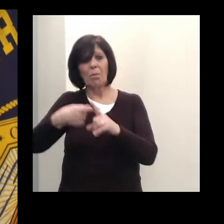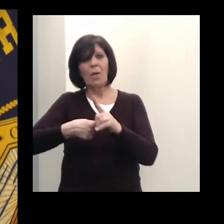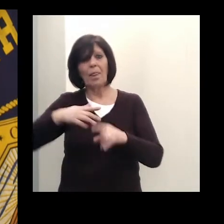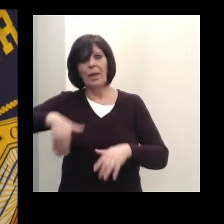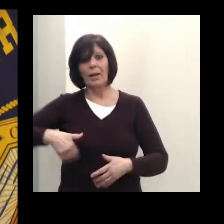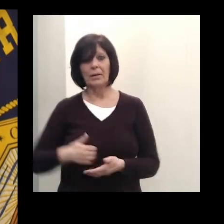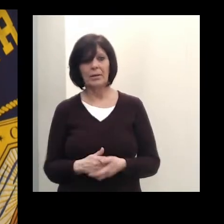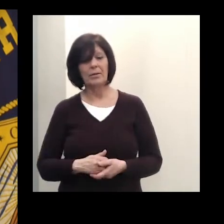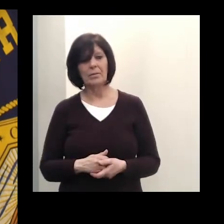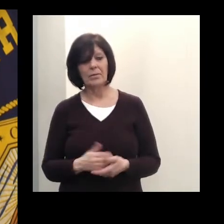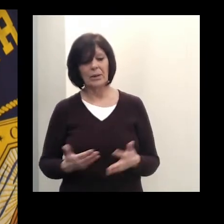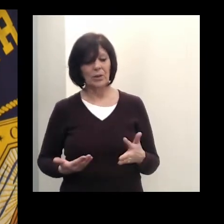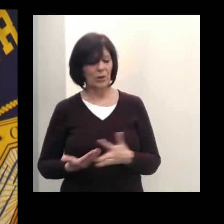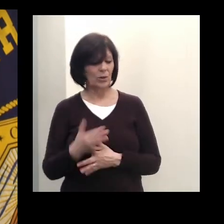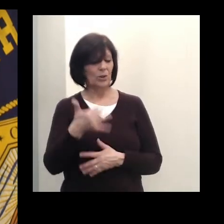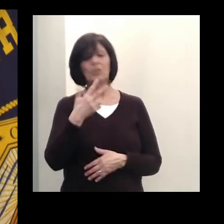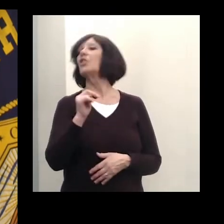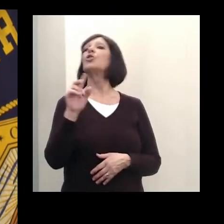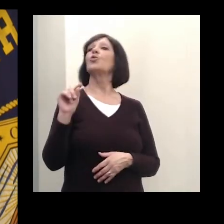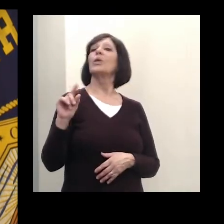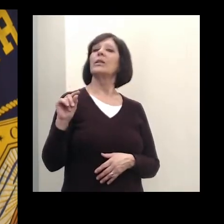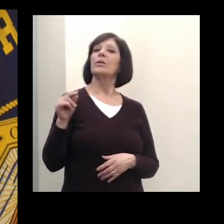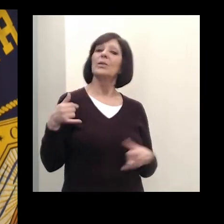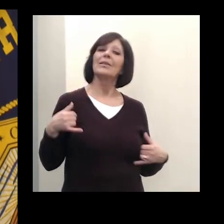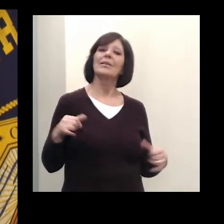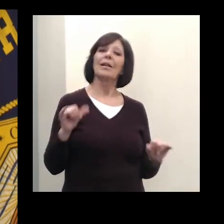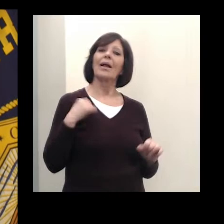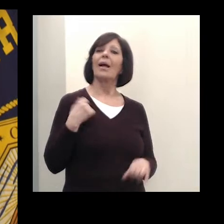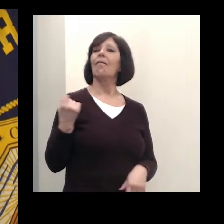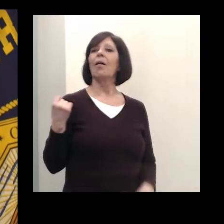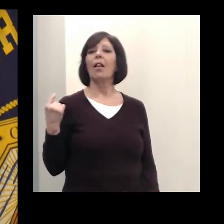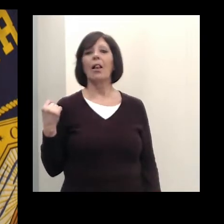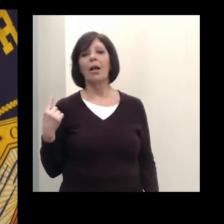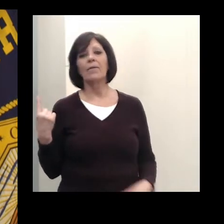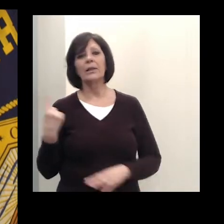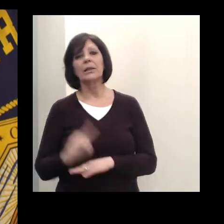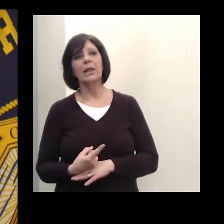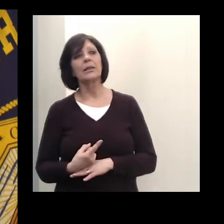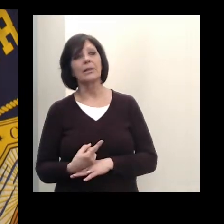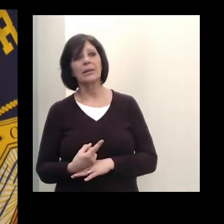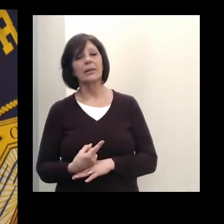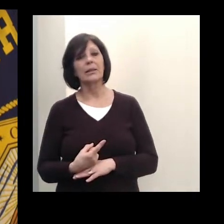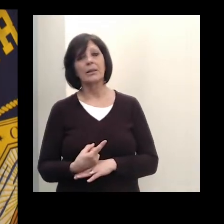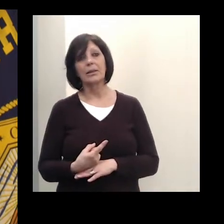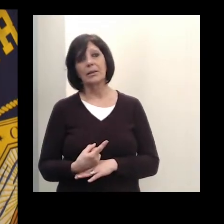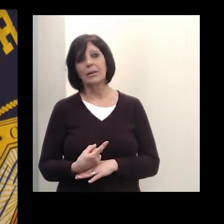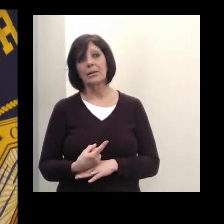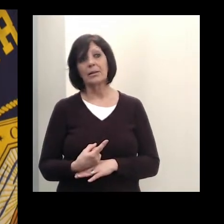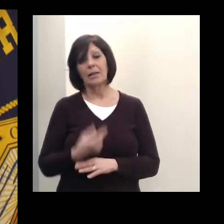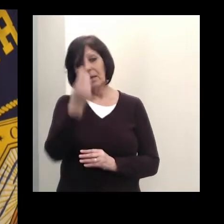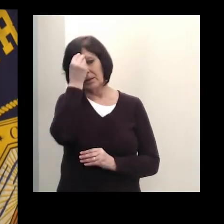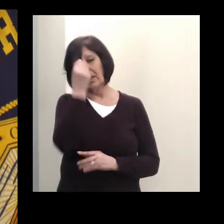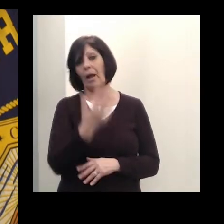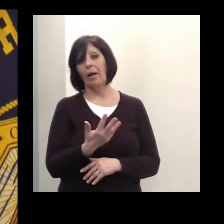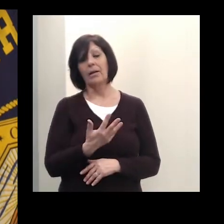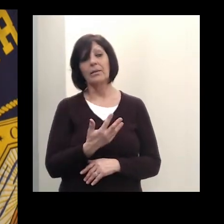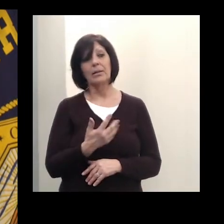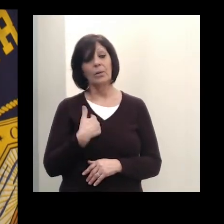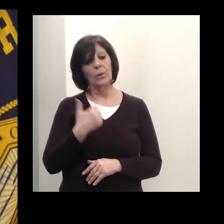through January 20th, so we still had 11 days in which of data, and we know more people have died in Erie County,